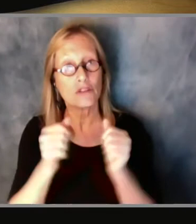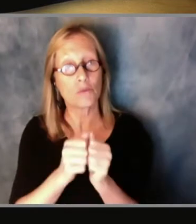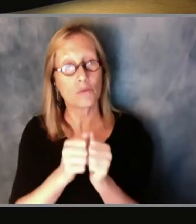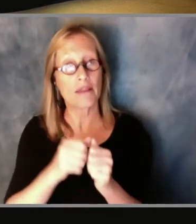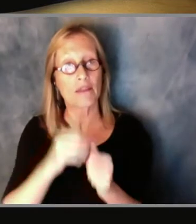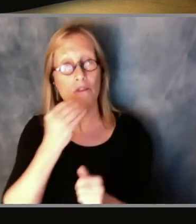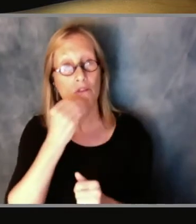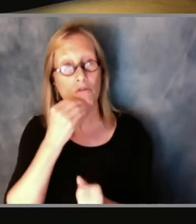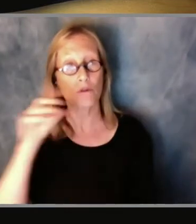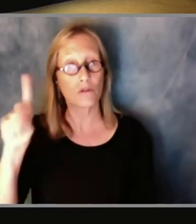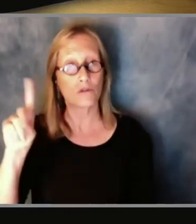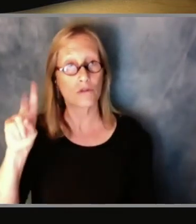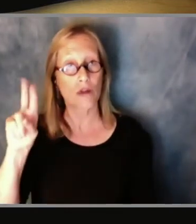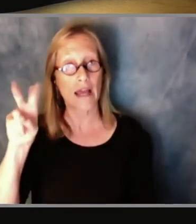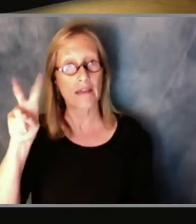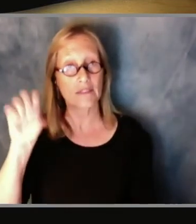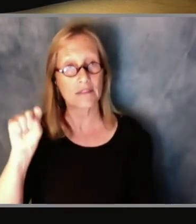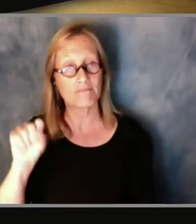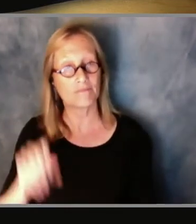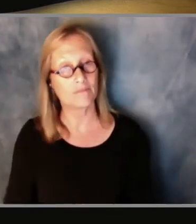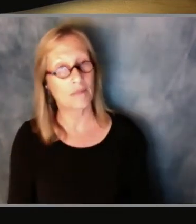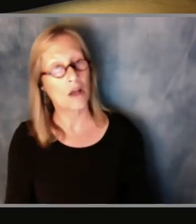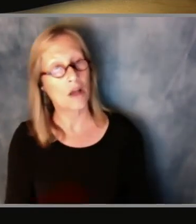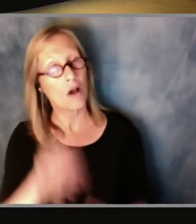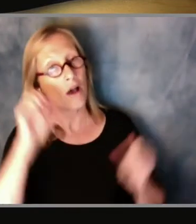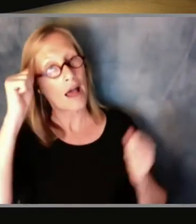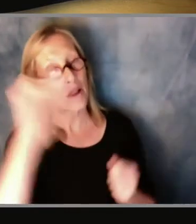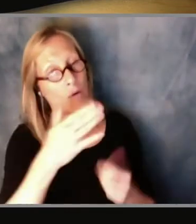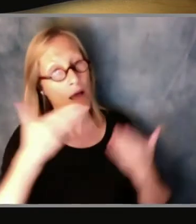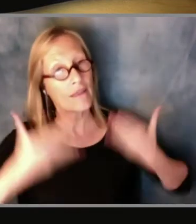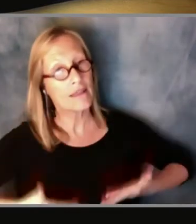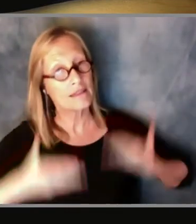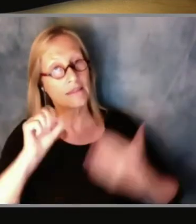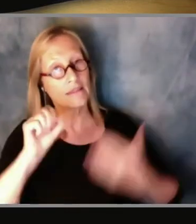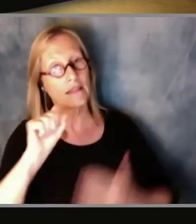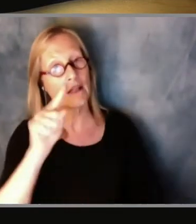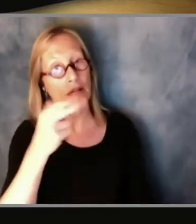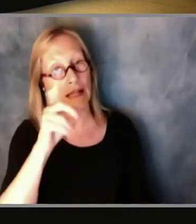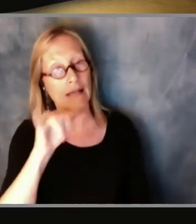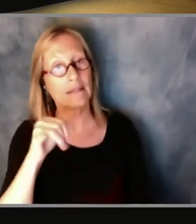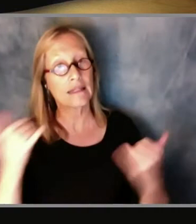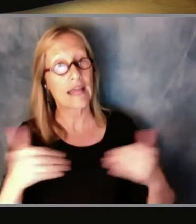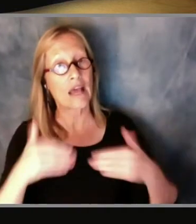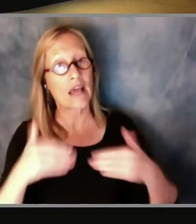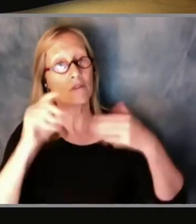Aloha. This is Alohilani. Next is Tasha Kama.